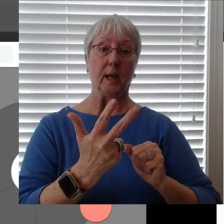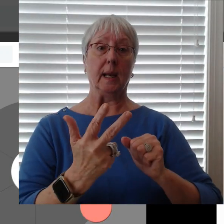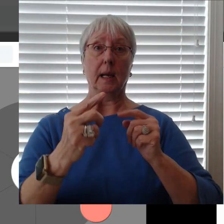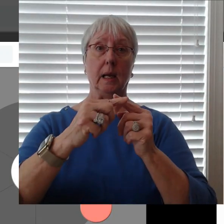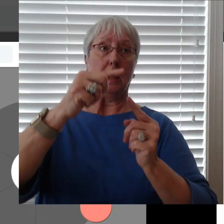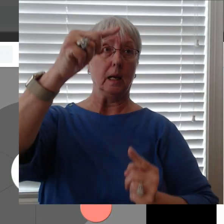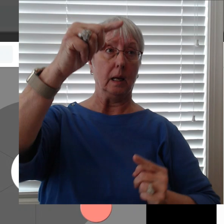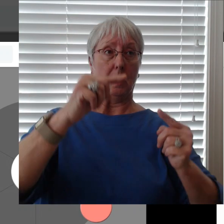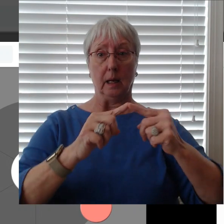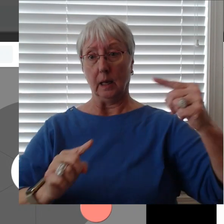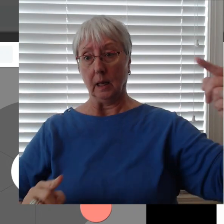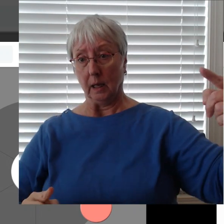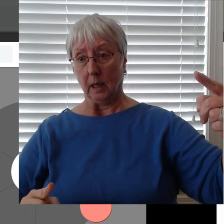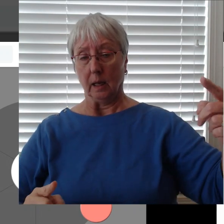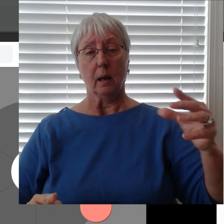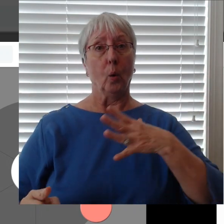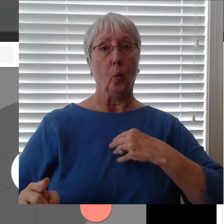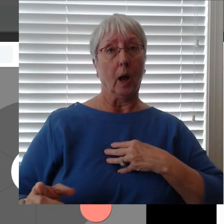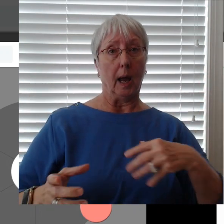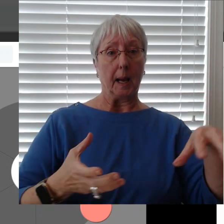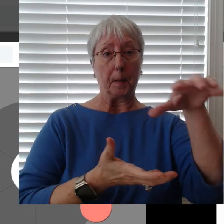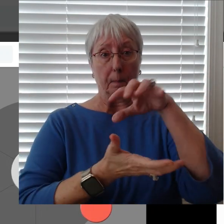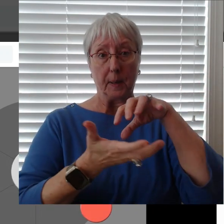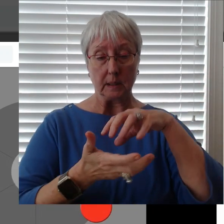mixing white into a color,